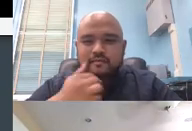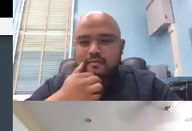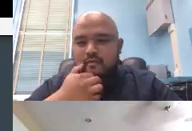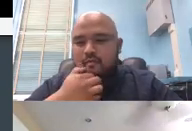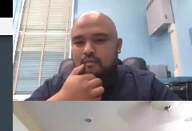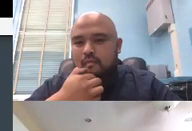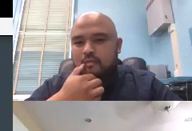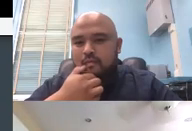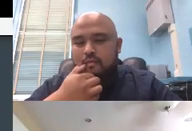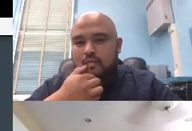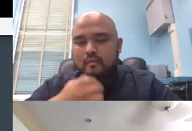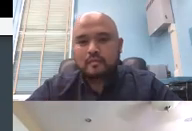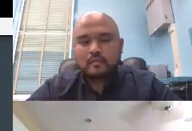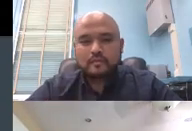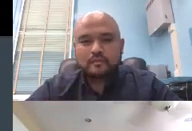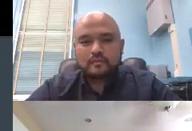them.